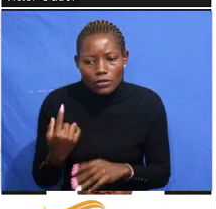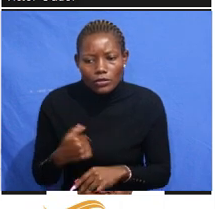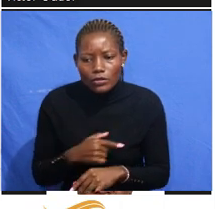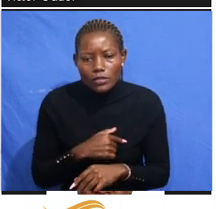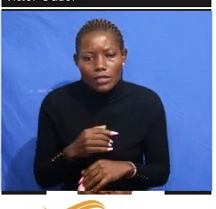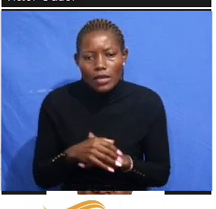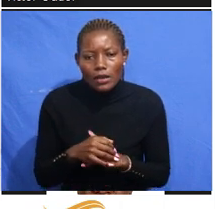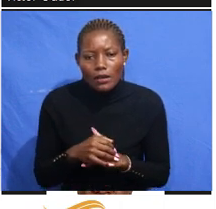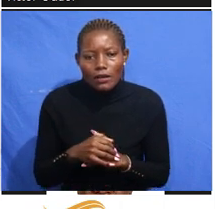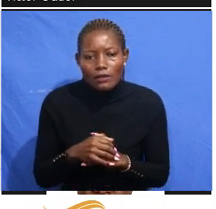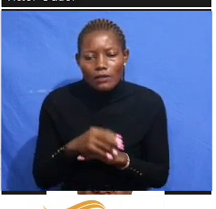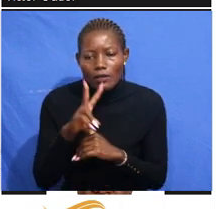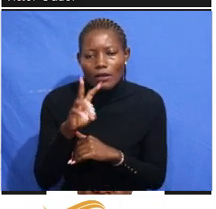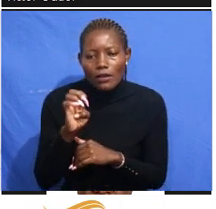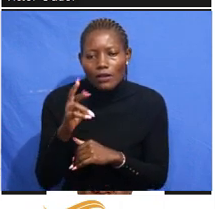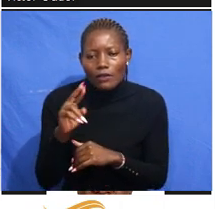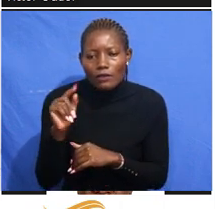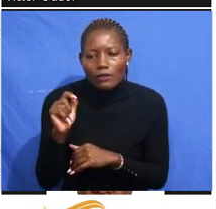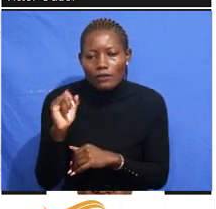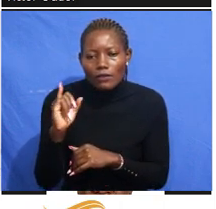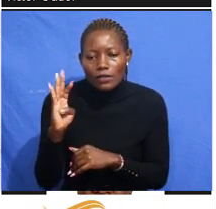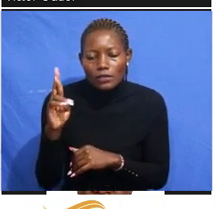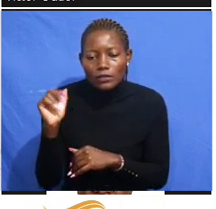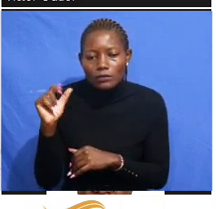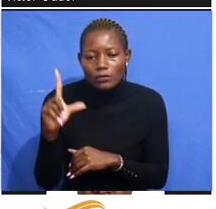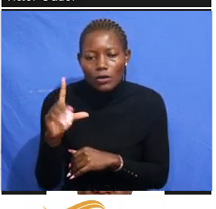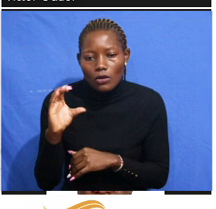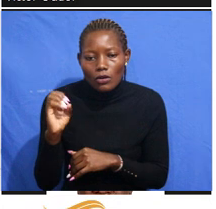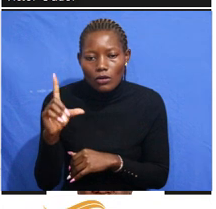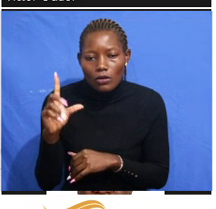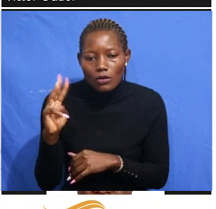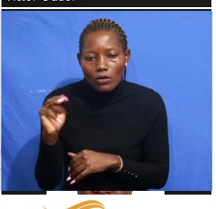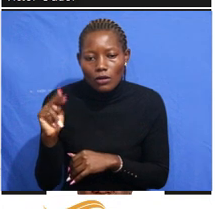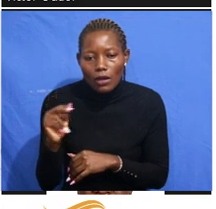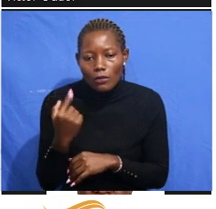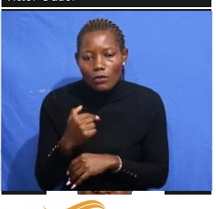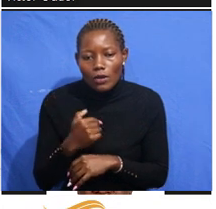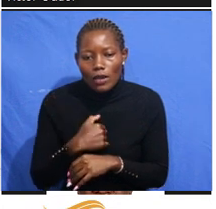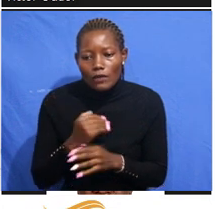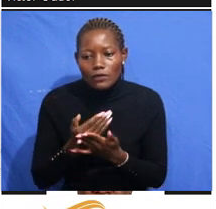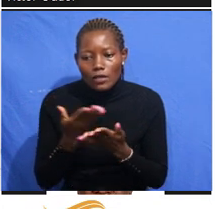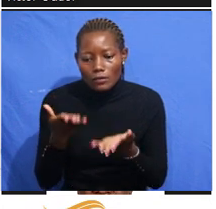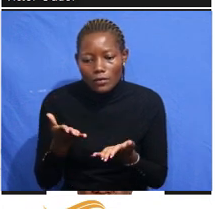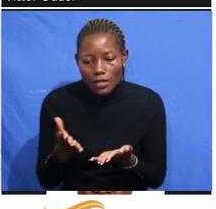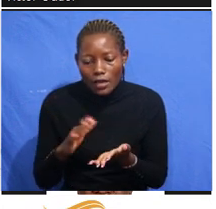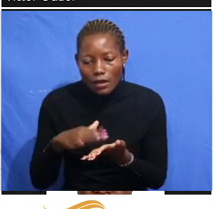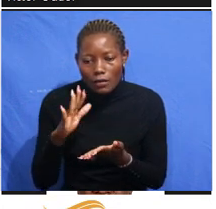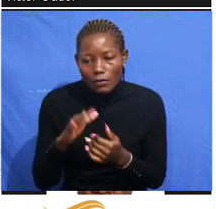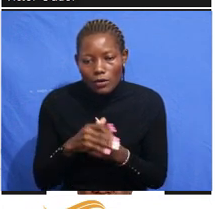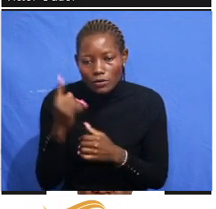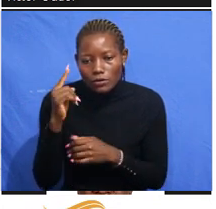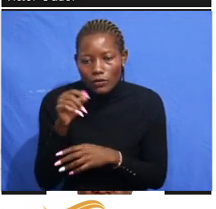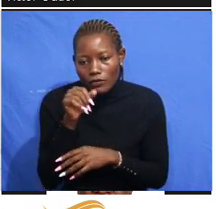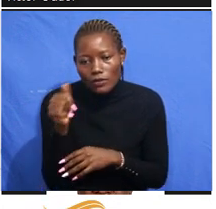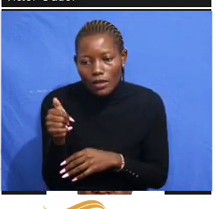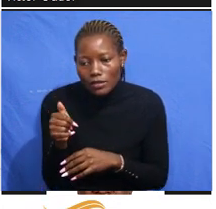vertebral column, you will find some cartilage there. Most of the synovial joints that